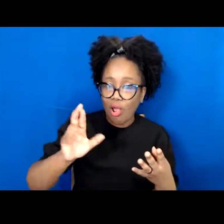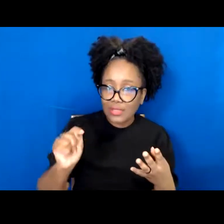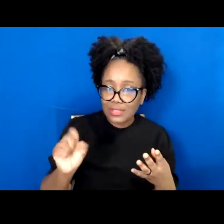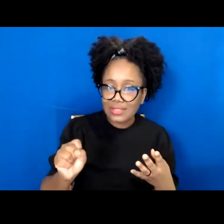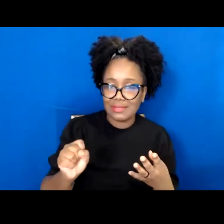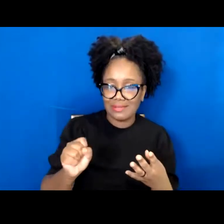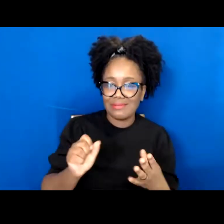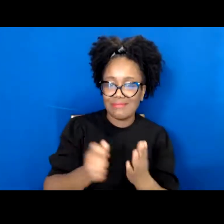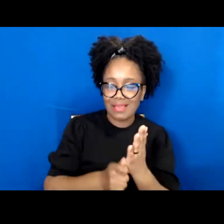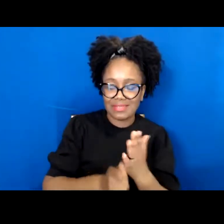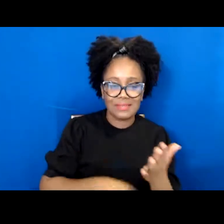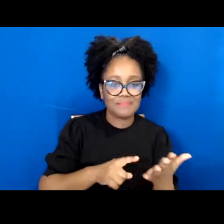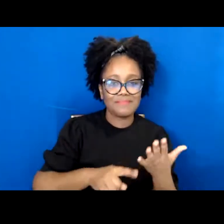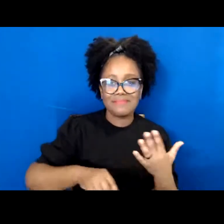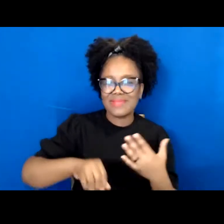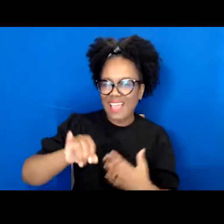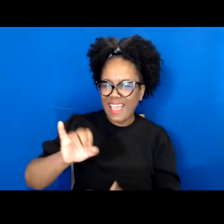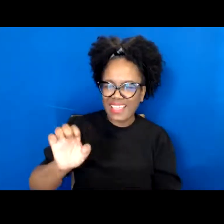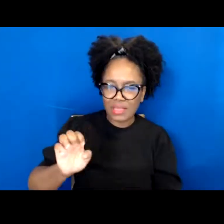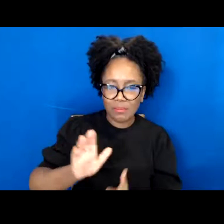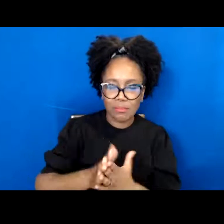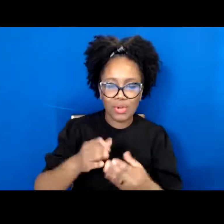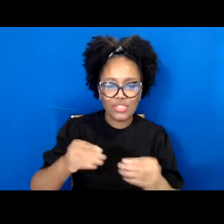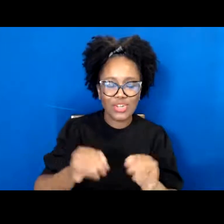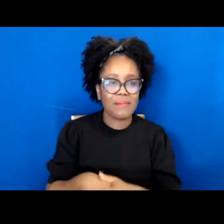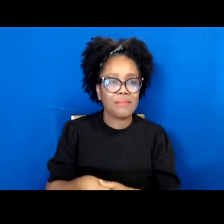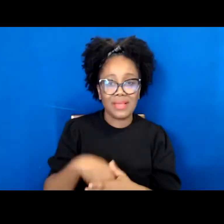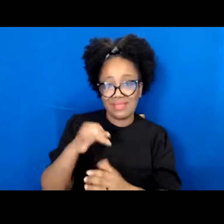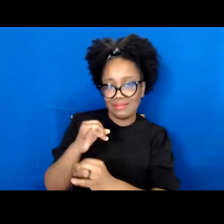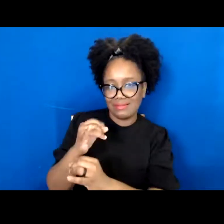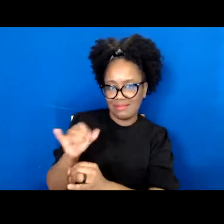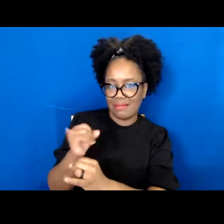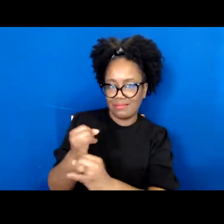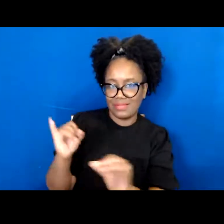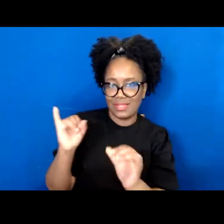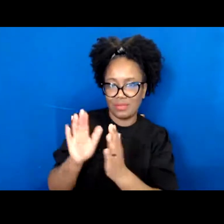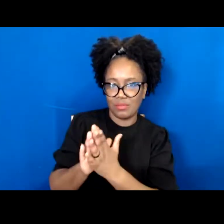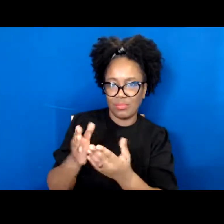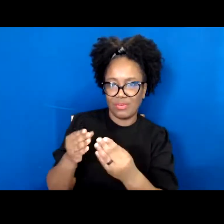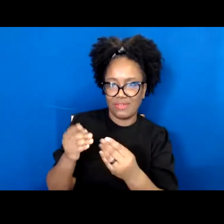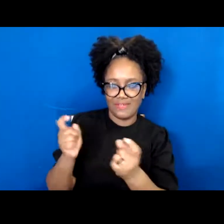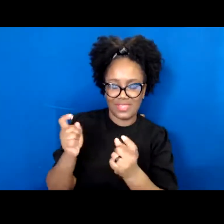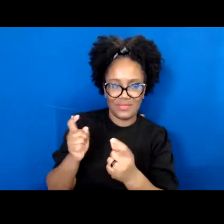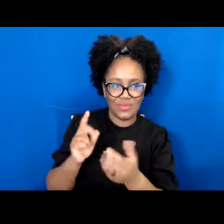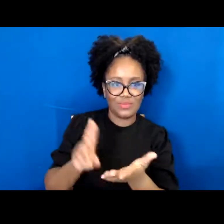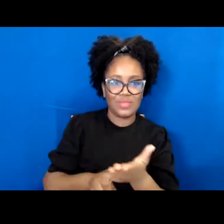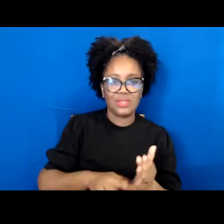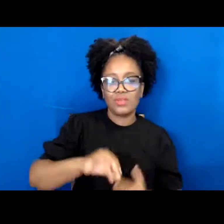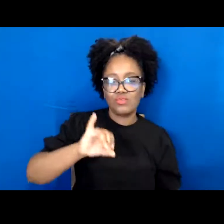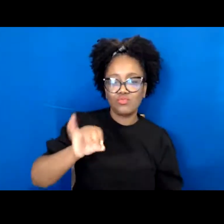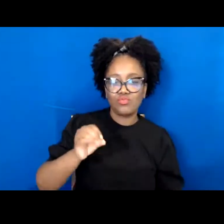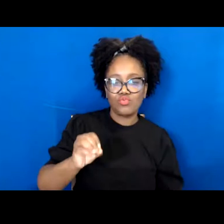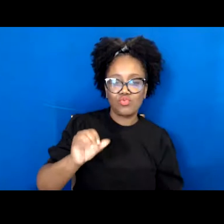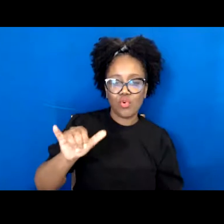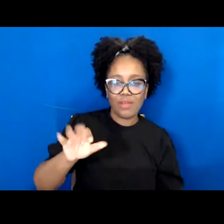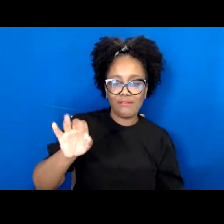festival, the Ivy Bookshop, the independent bookseller for the festival, who will sell the author's books tonight, Joyful Signing with Suzanne